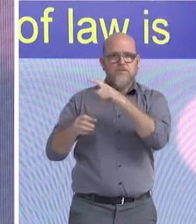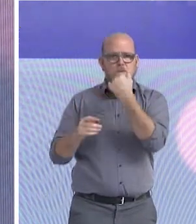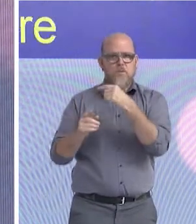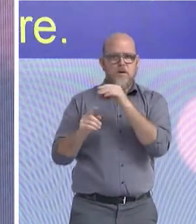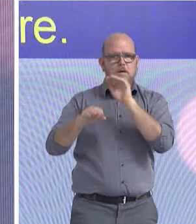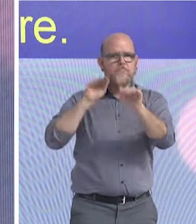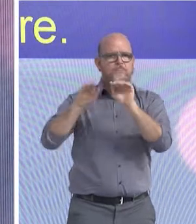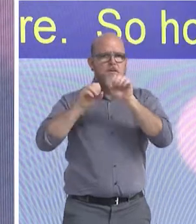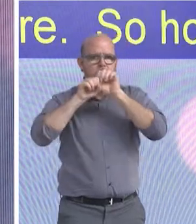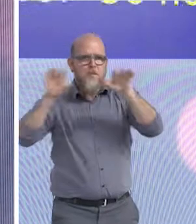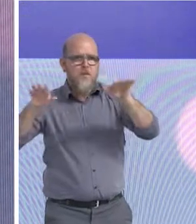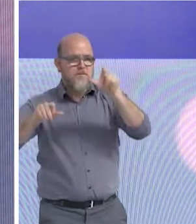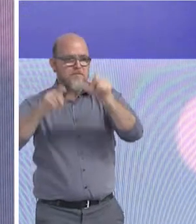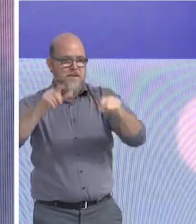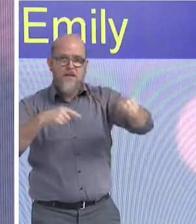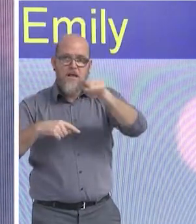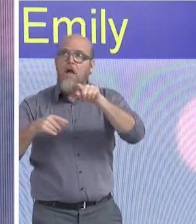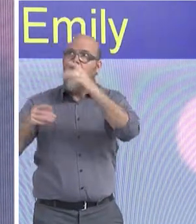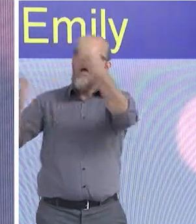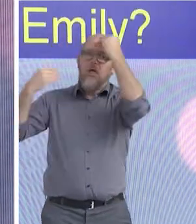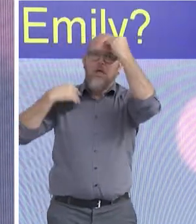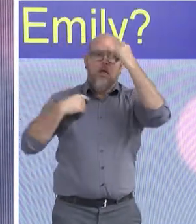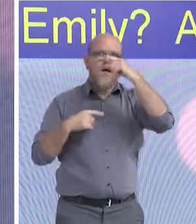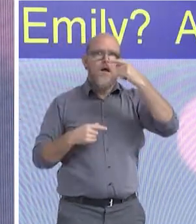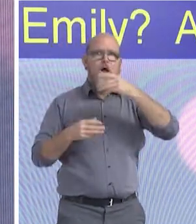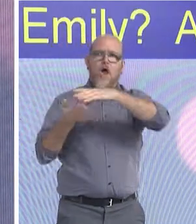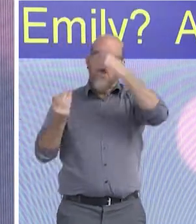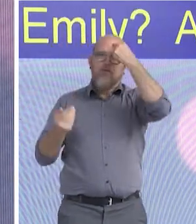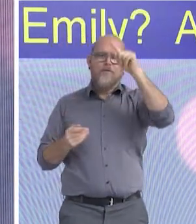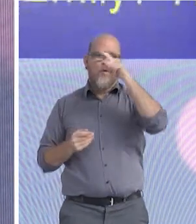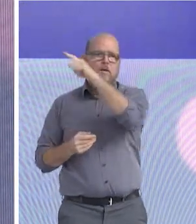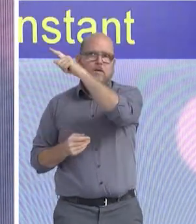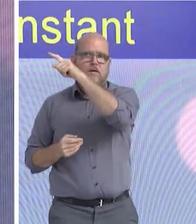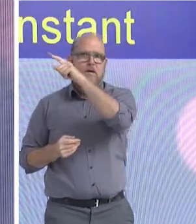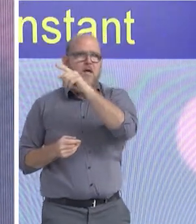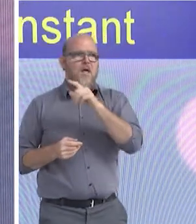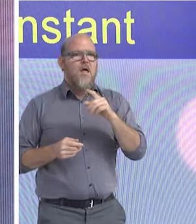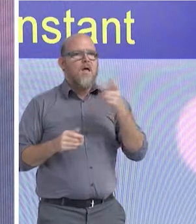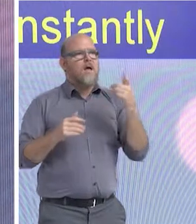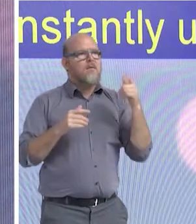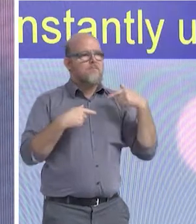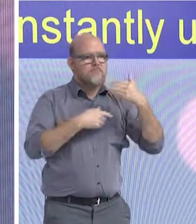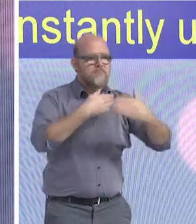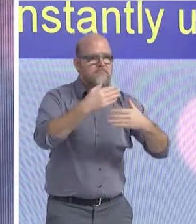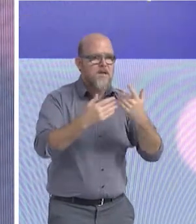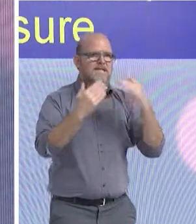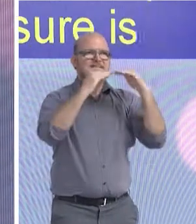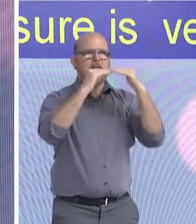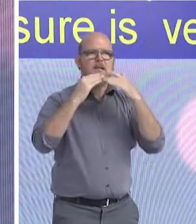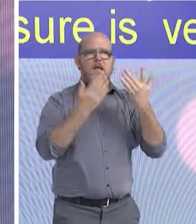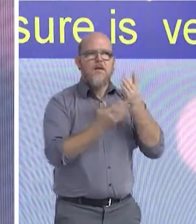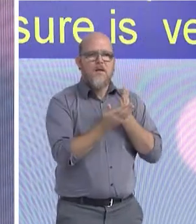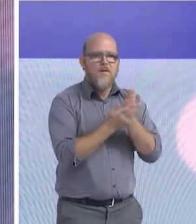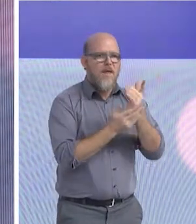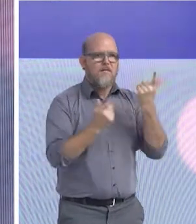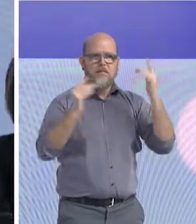it, Emily? Because this is, as you said, it's constantly under threat. Your pressure is very good. Can we do something more?